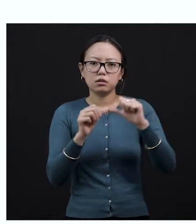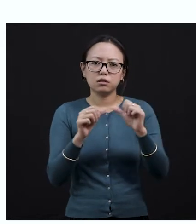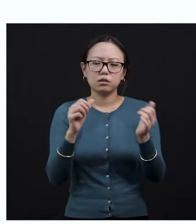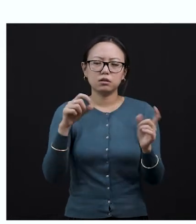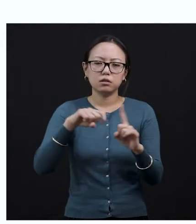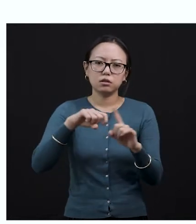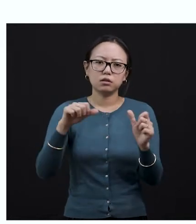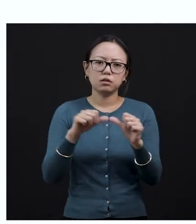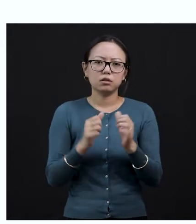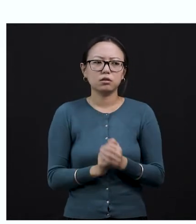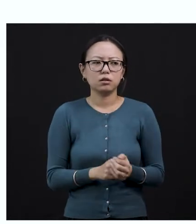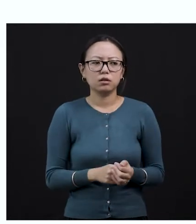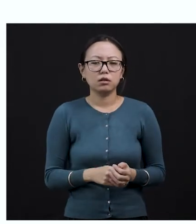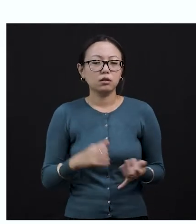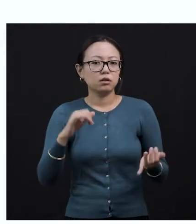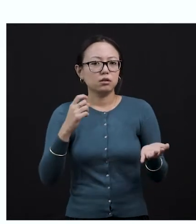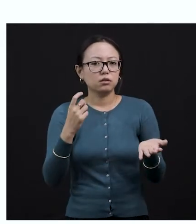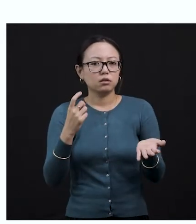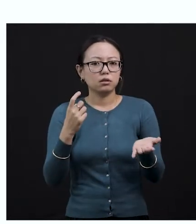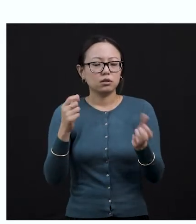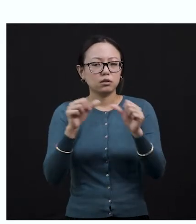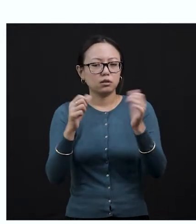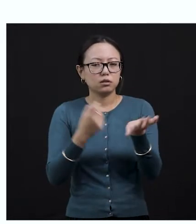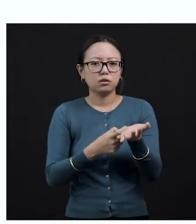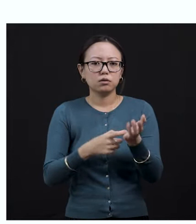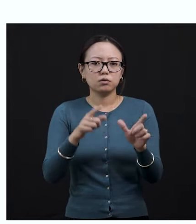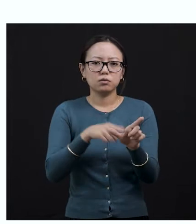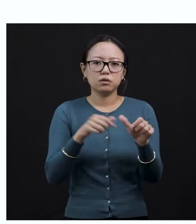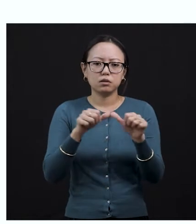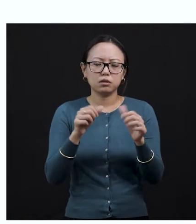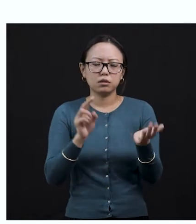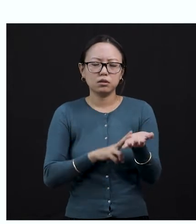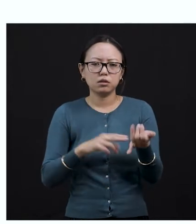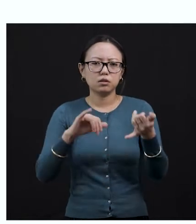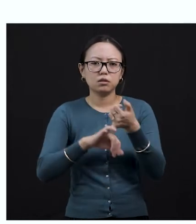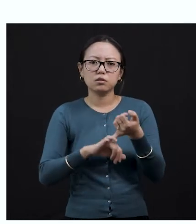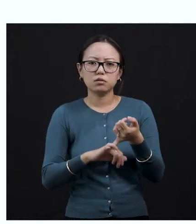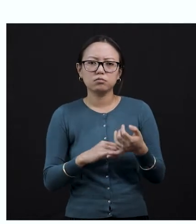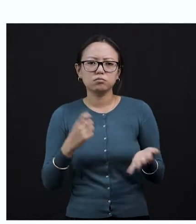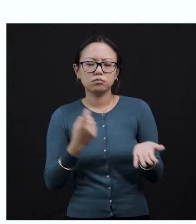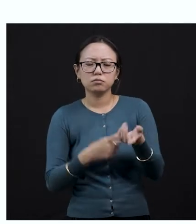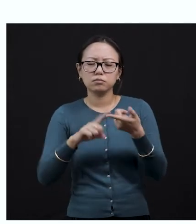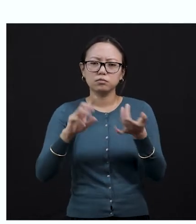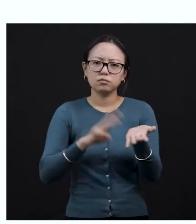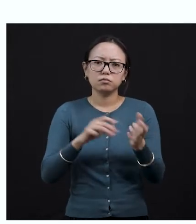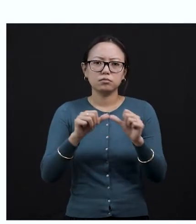states where the remains of the Aryan people were found, and because of this literary